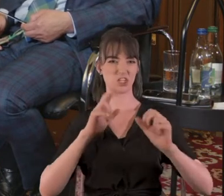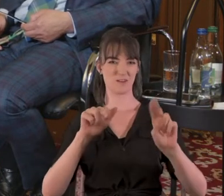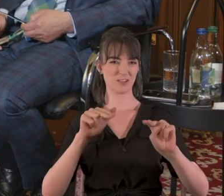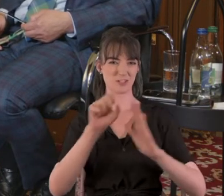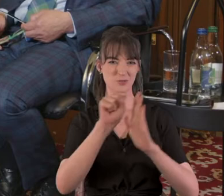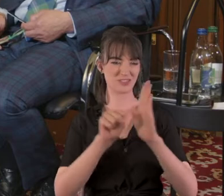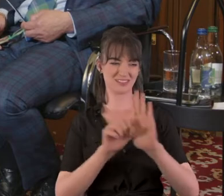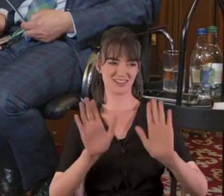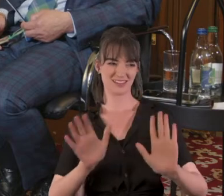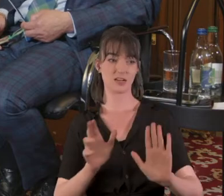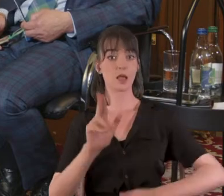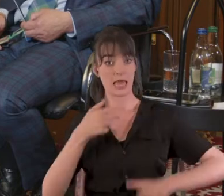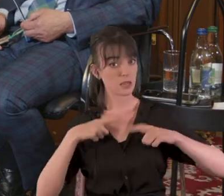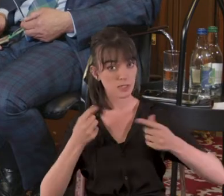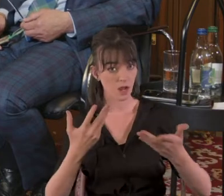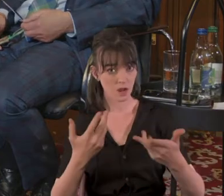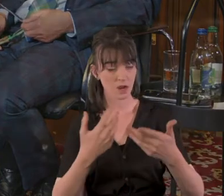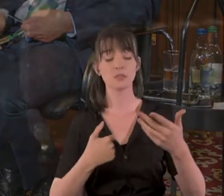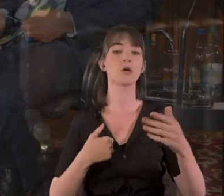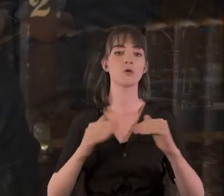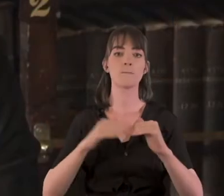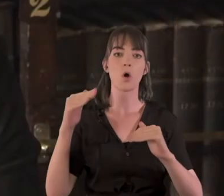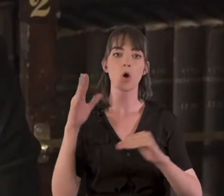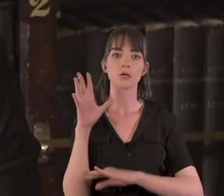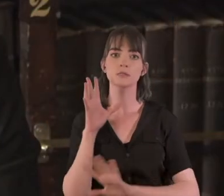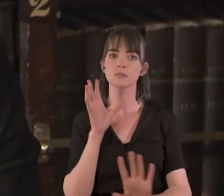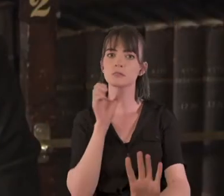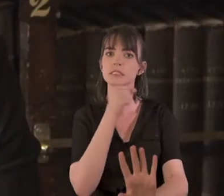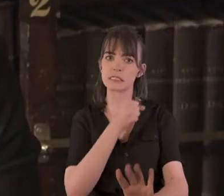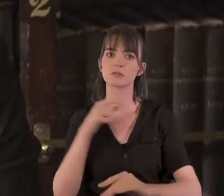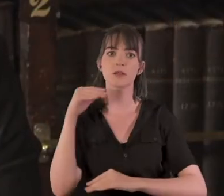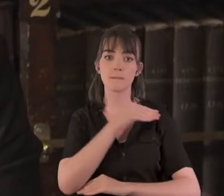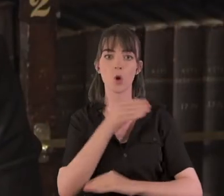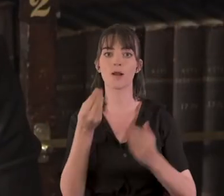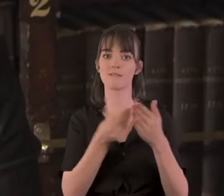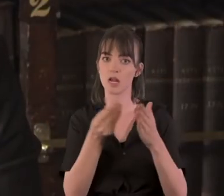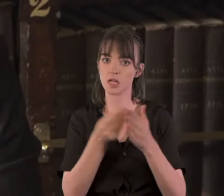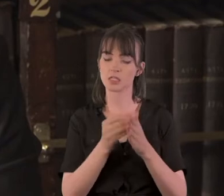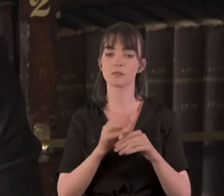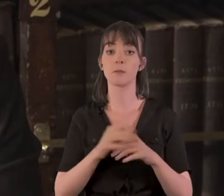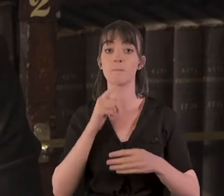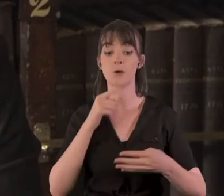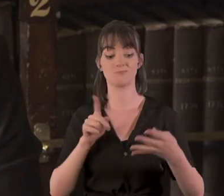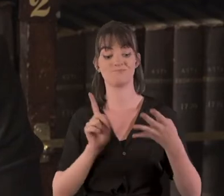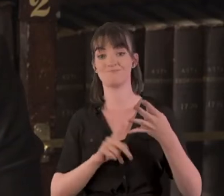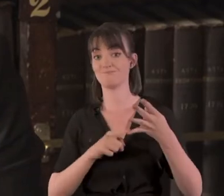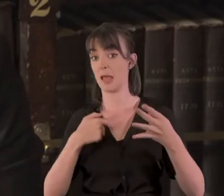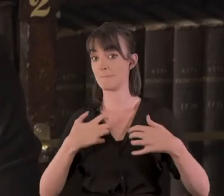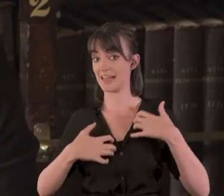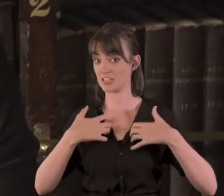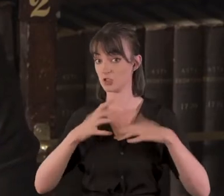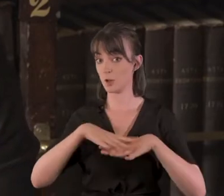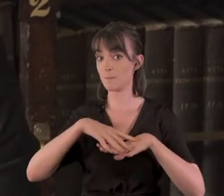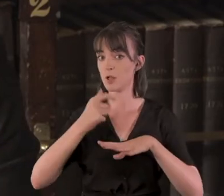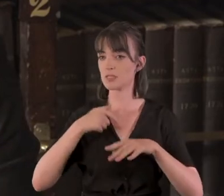So there's a more, I suppose, mundane but nonetheless important financial aspect to it. But the one that interests me, and this is